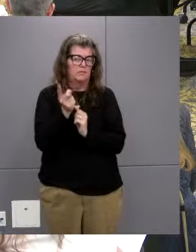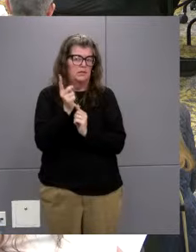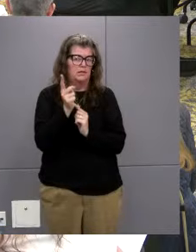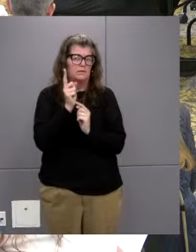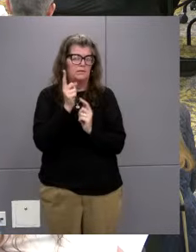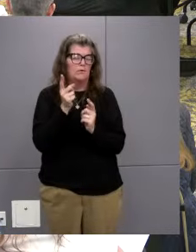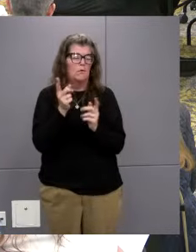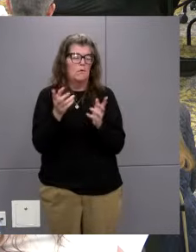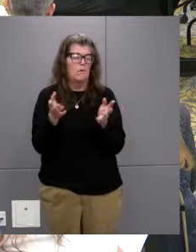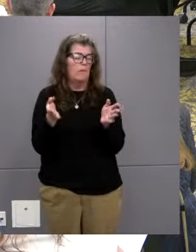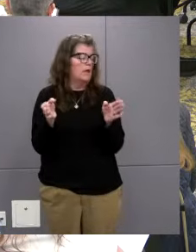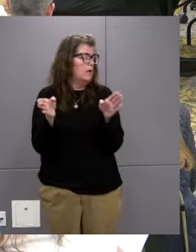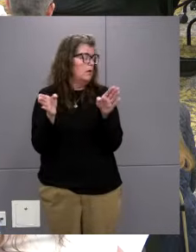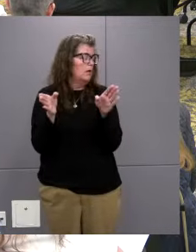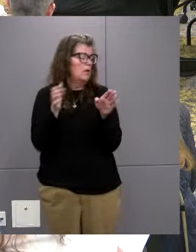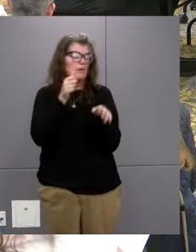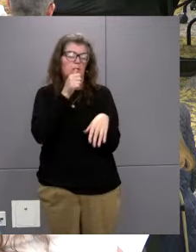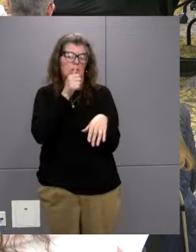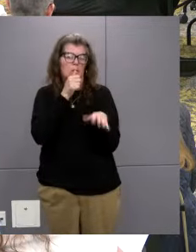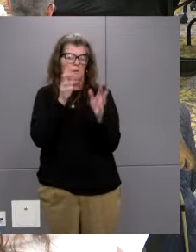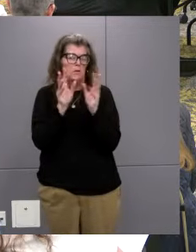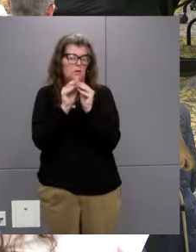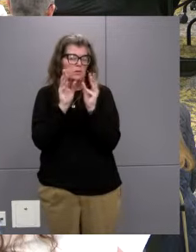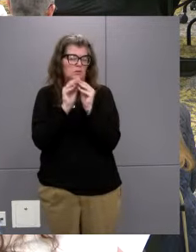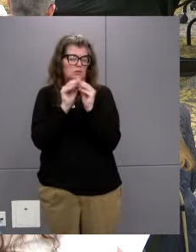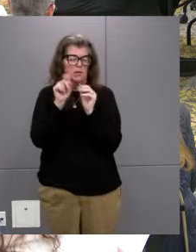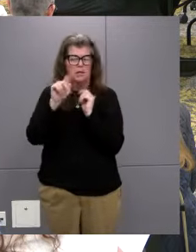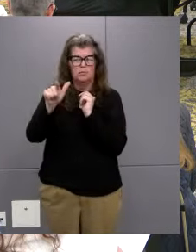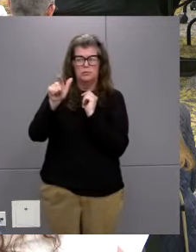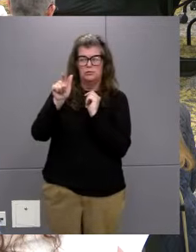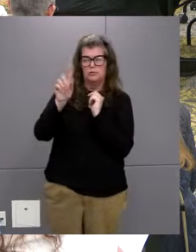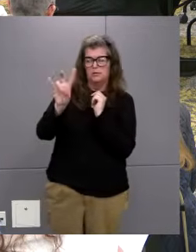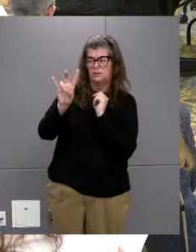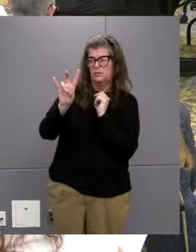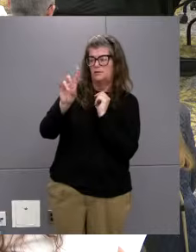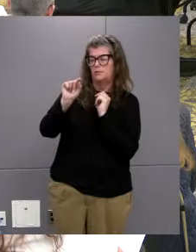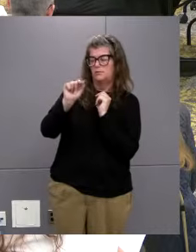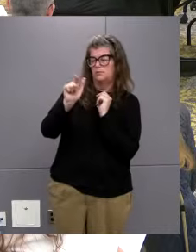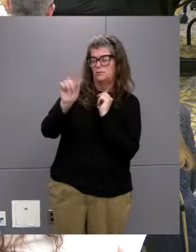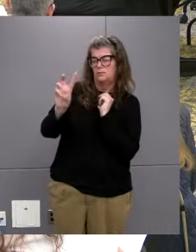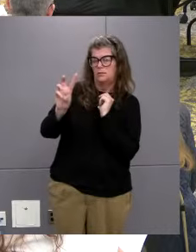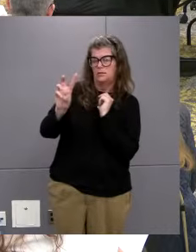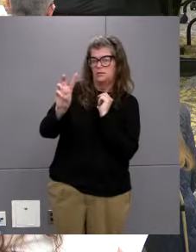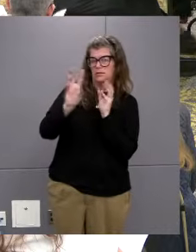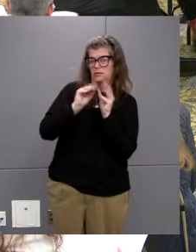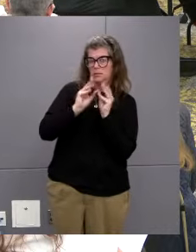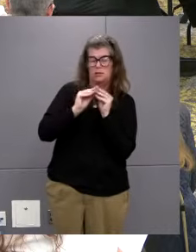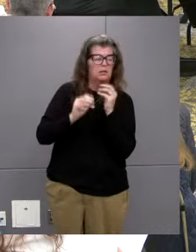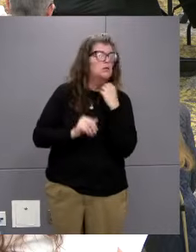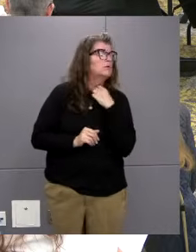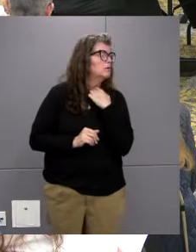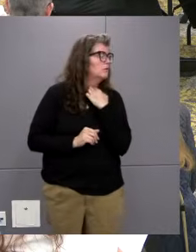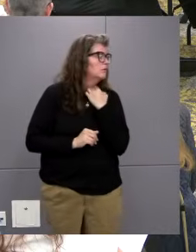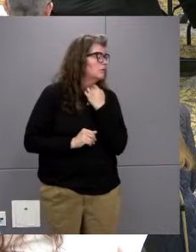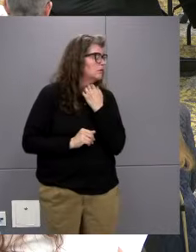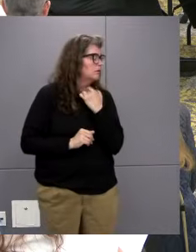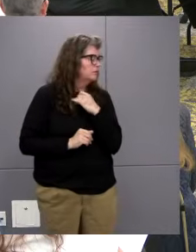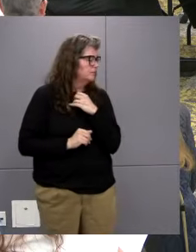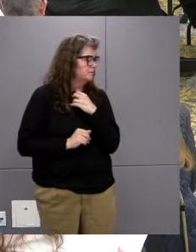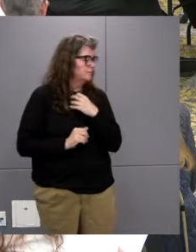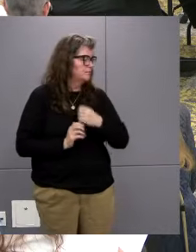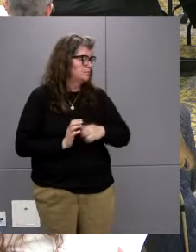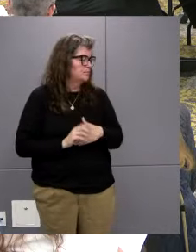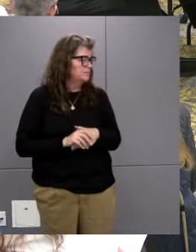session for April 27th, 2006. Would you?